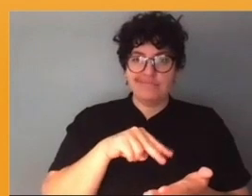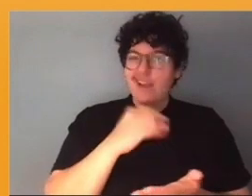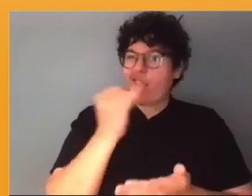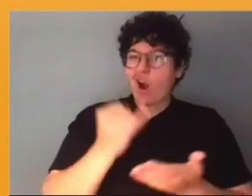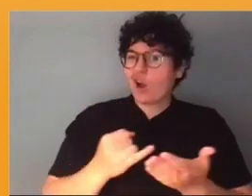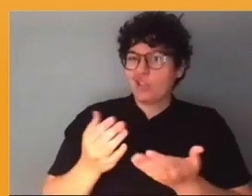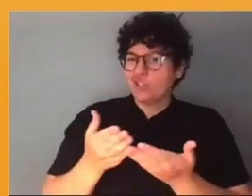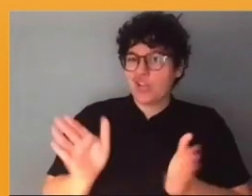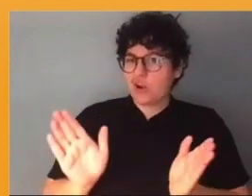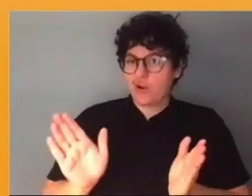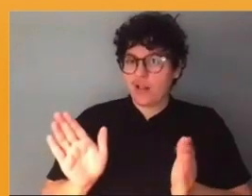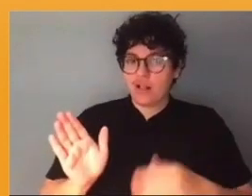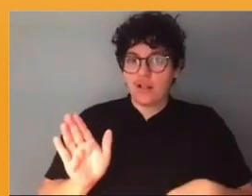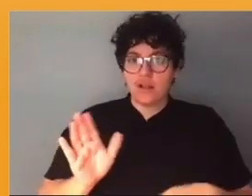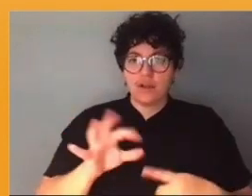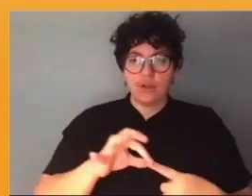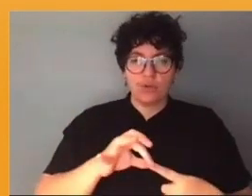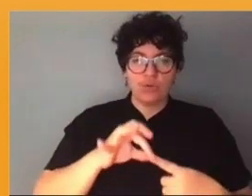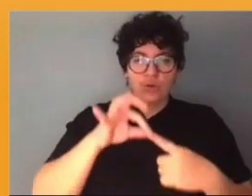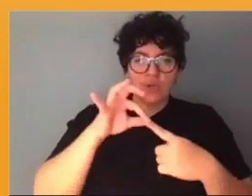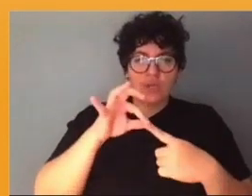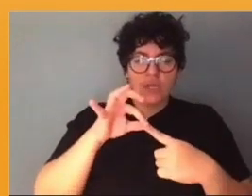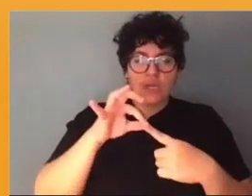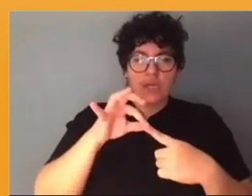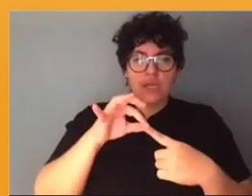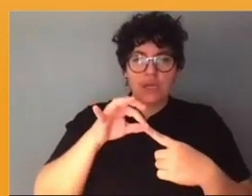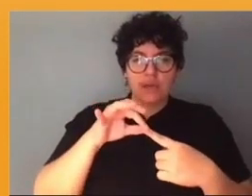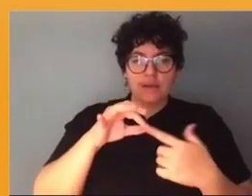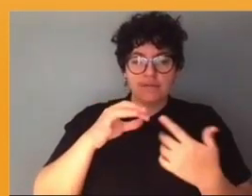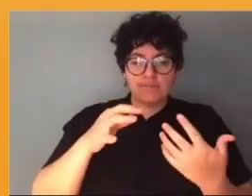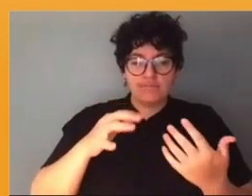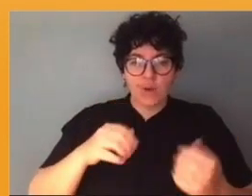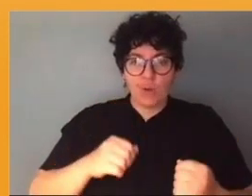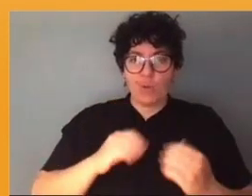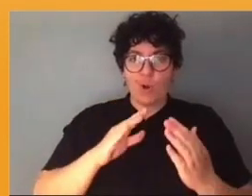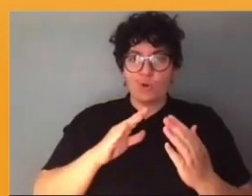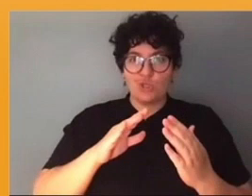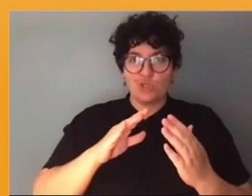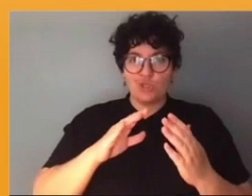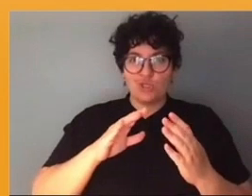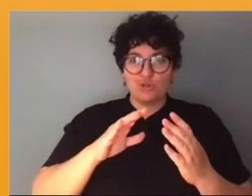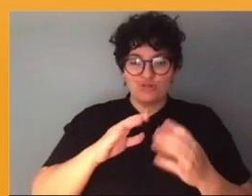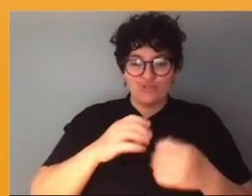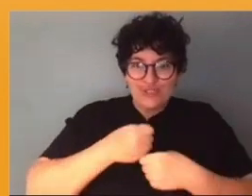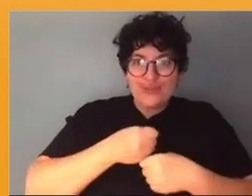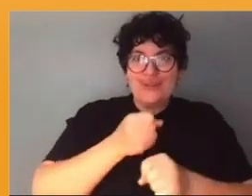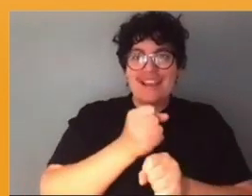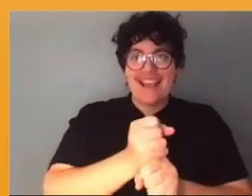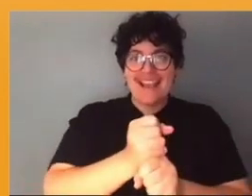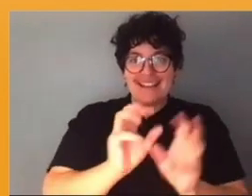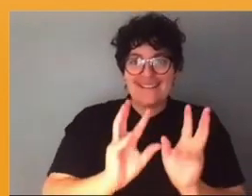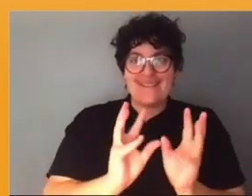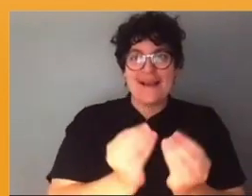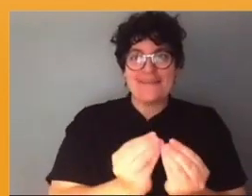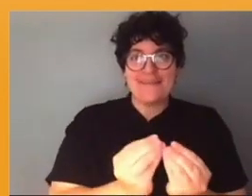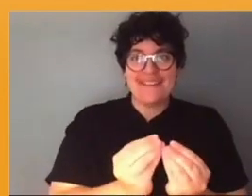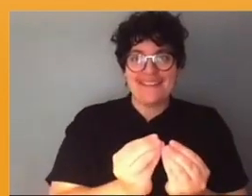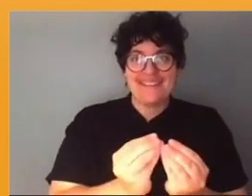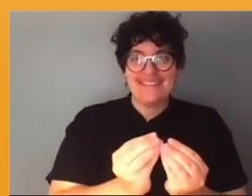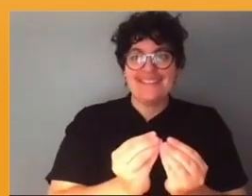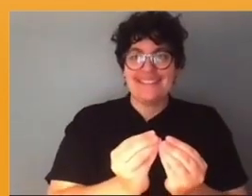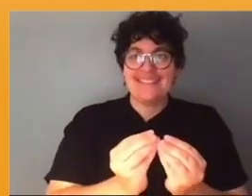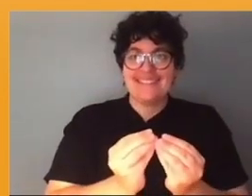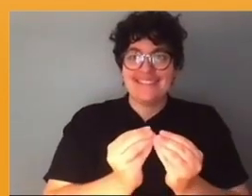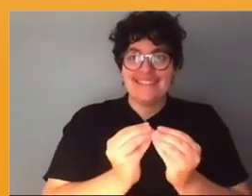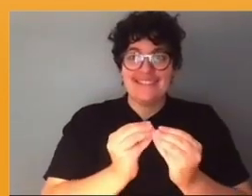a unique way to form communities. And I know that we were speaking about this earlier, but to have, it doesn't